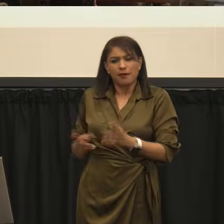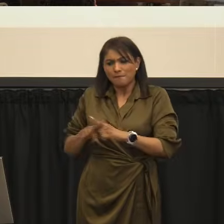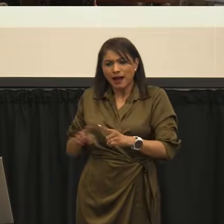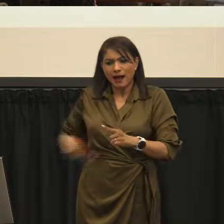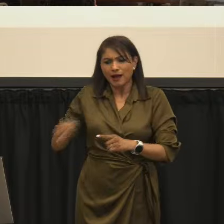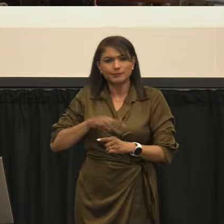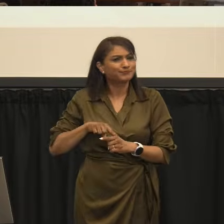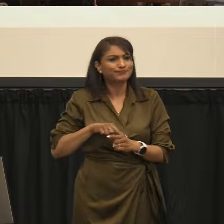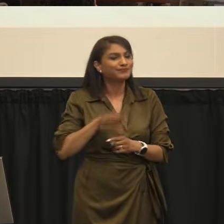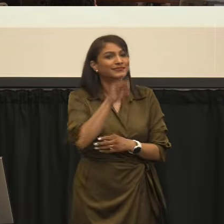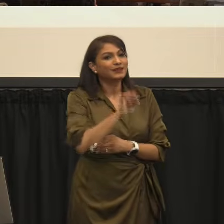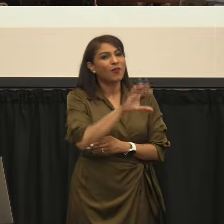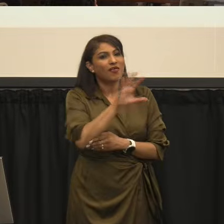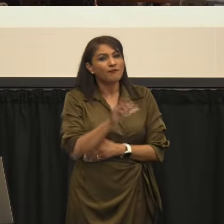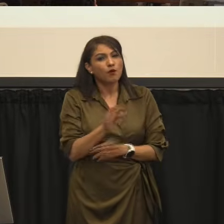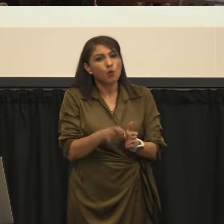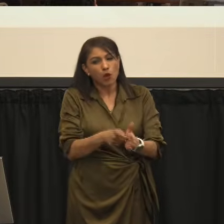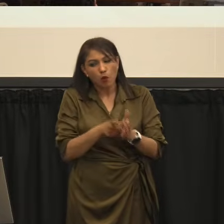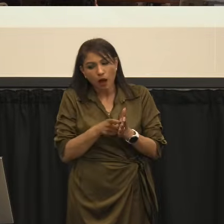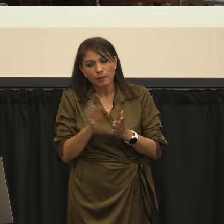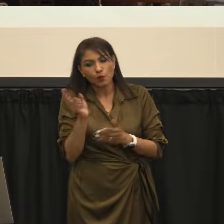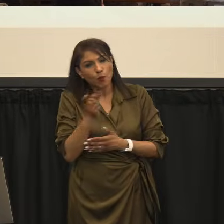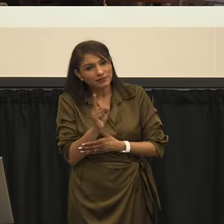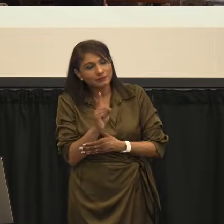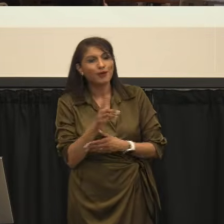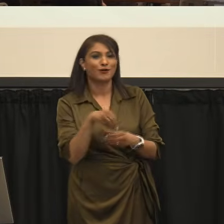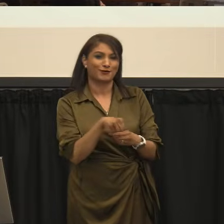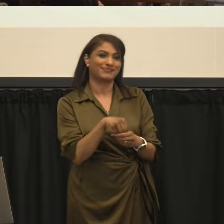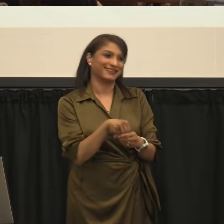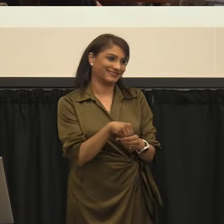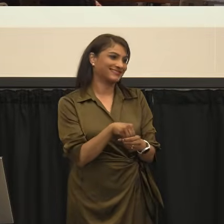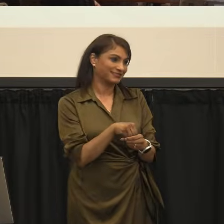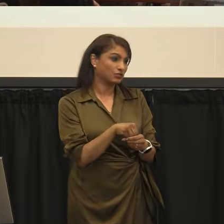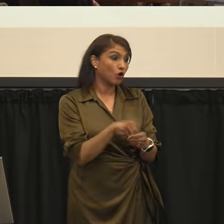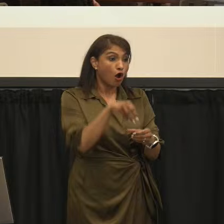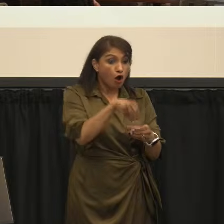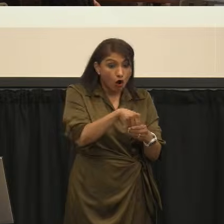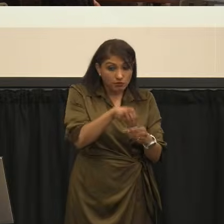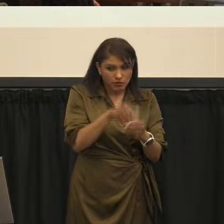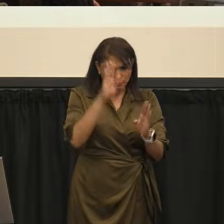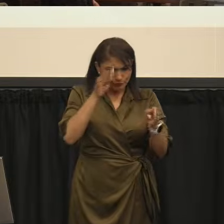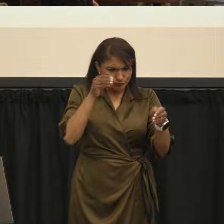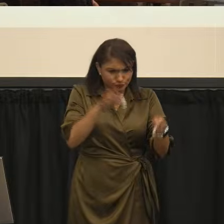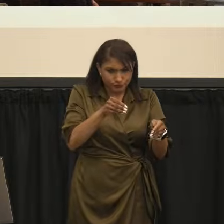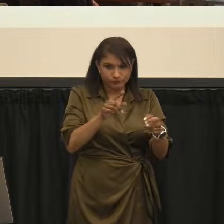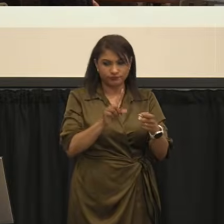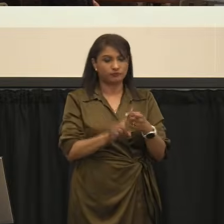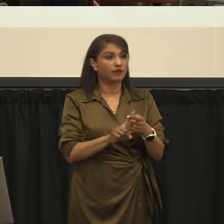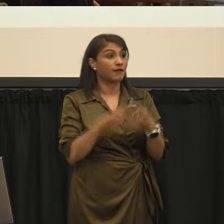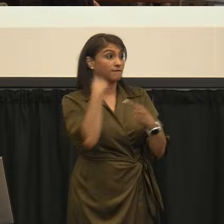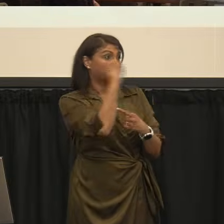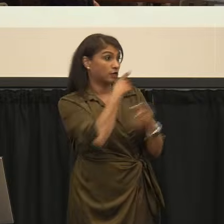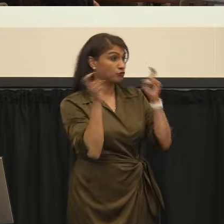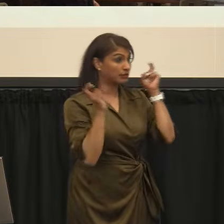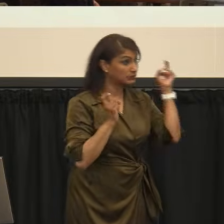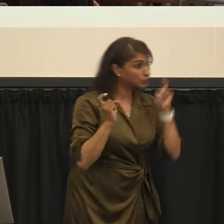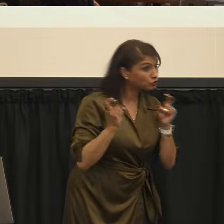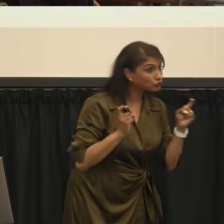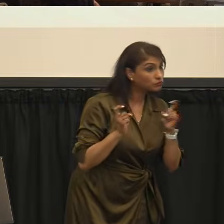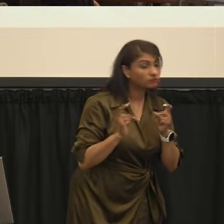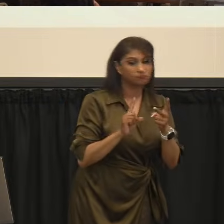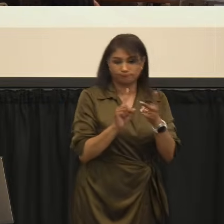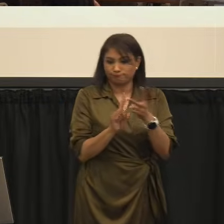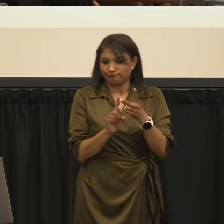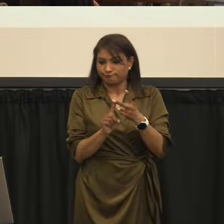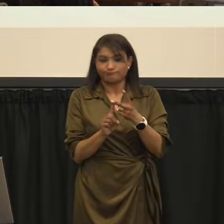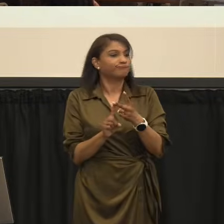isolated vocabulary only. And we want to have a sign bank that has different contexts and different